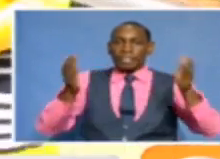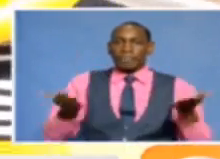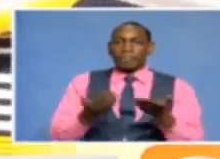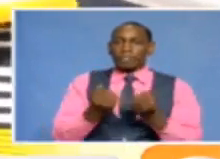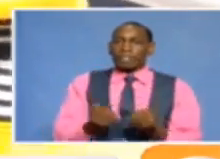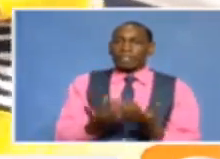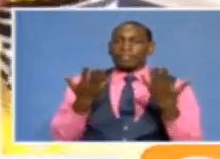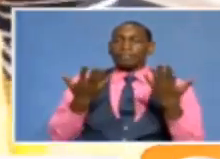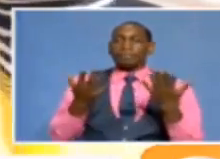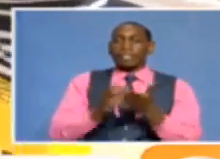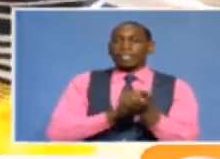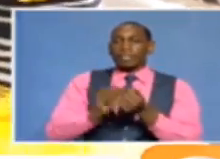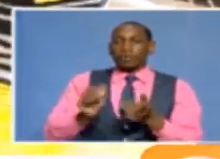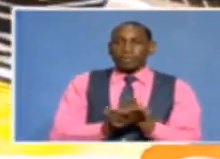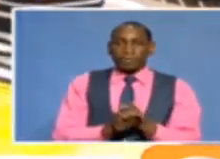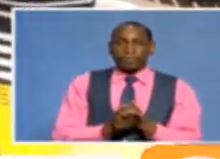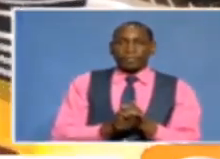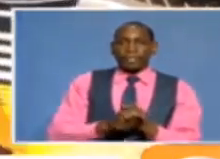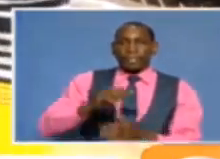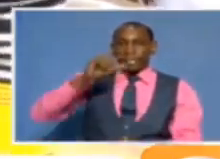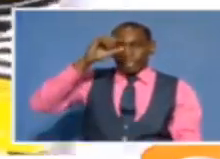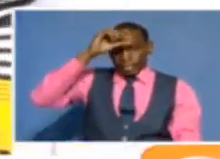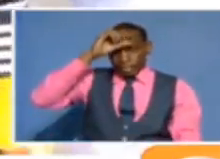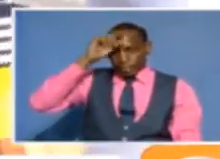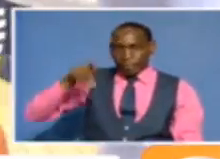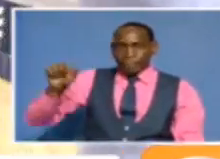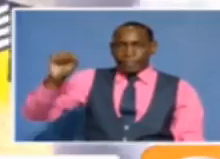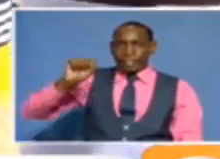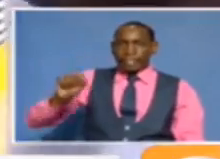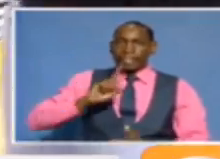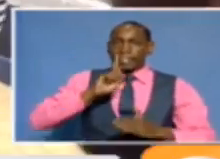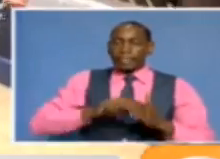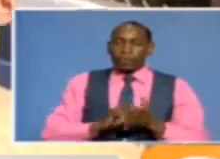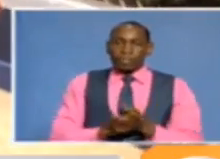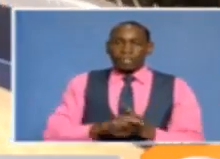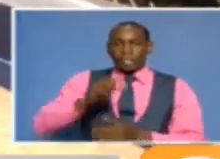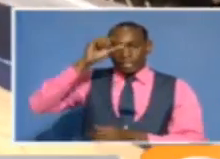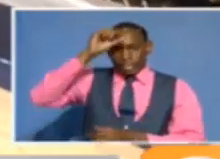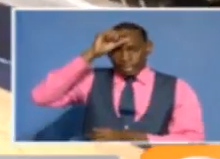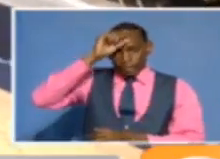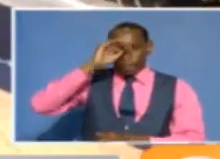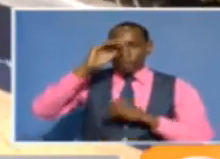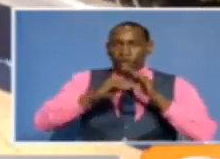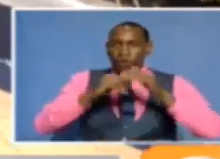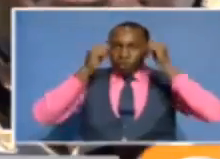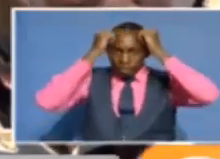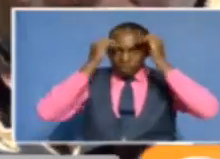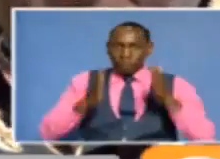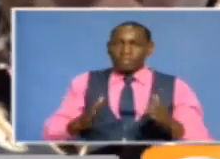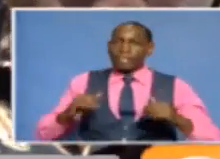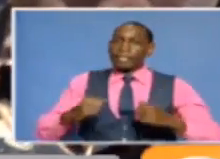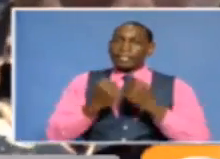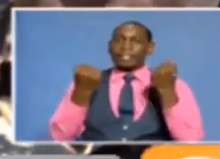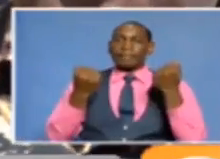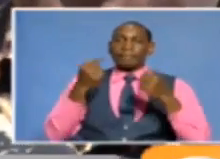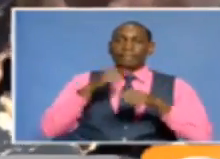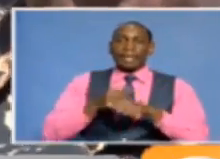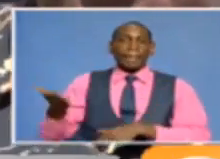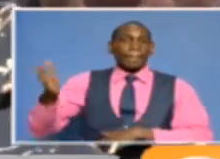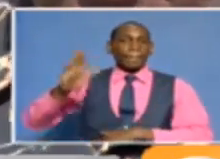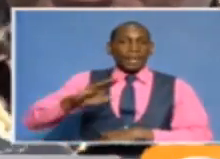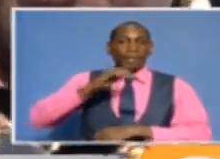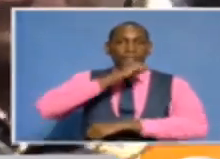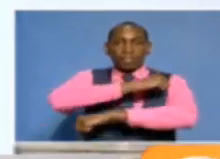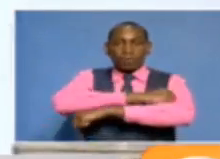up in flames. State Department's PS Paul Maringa now says the government will ensure all students are safe as they resume